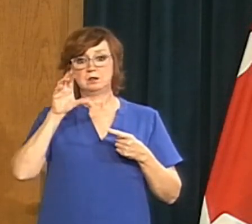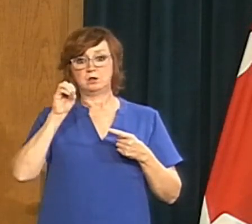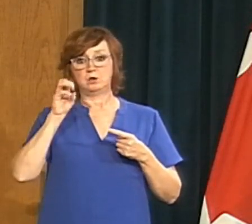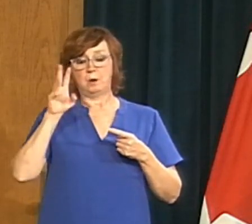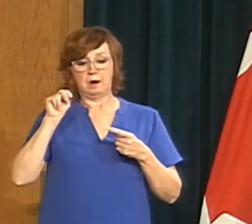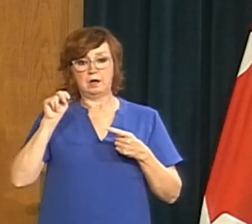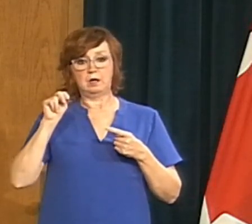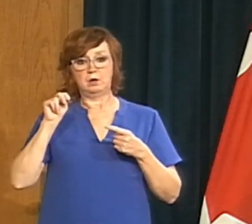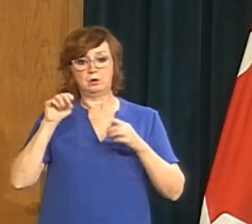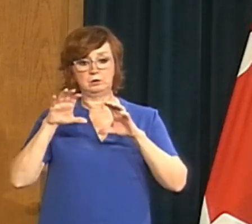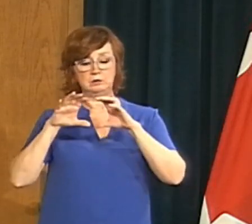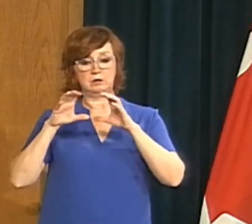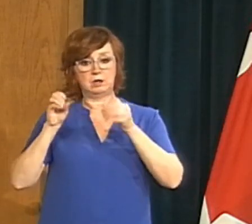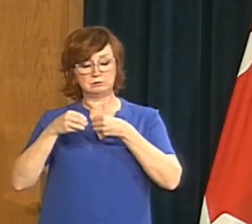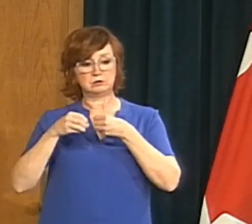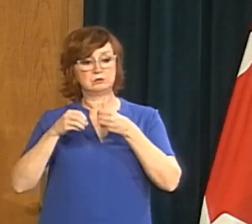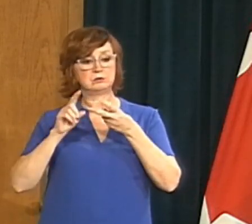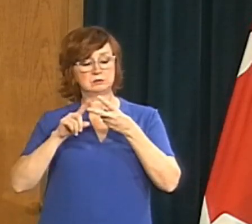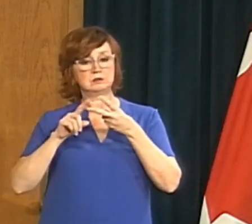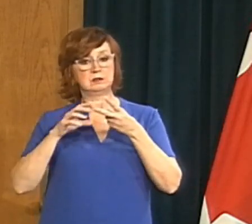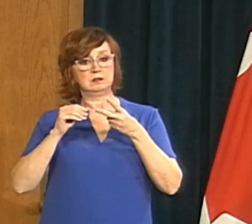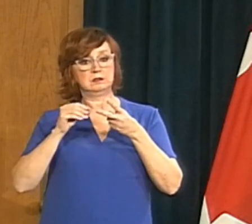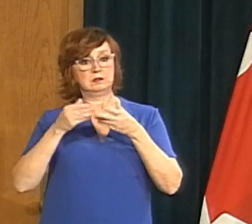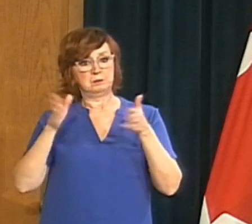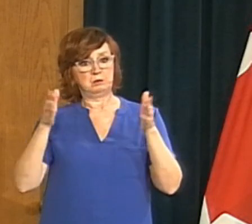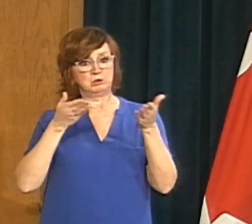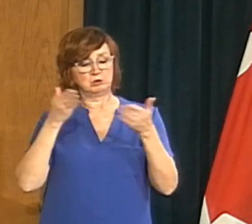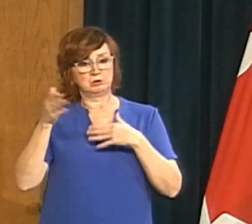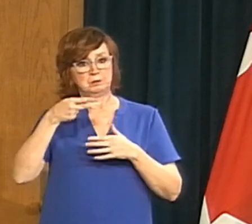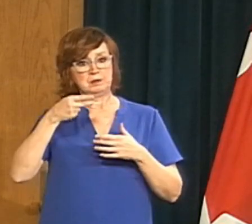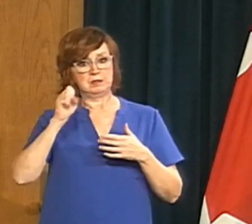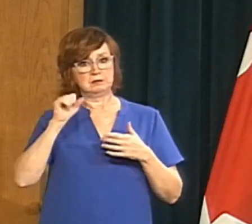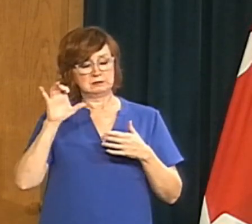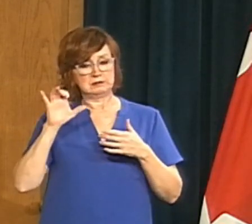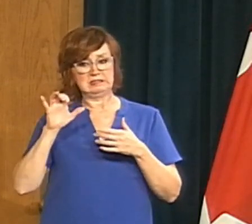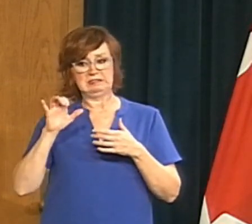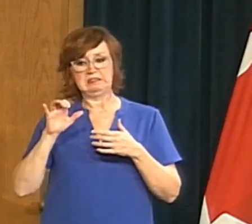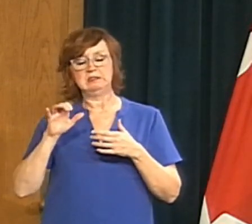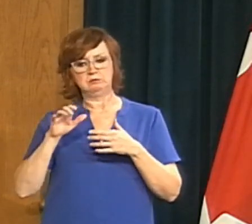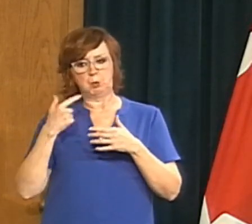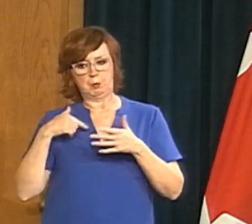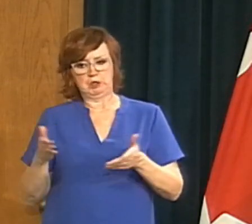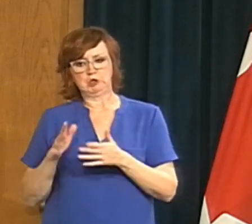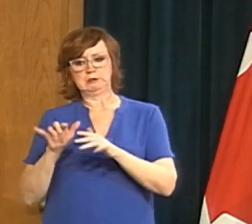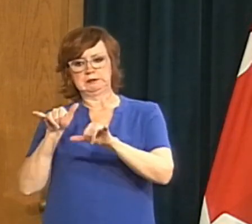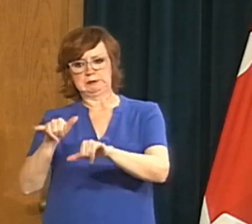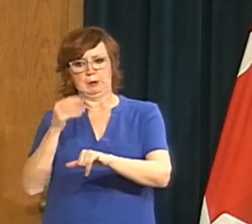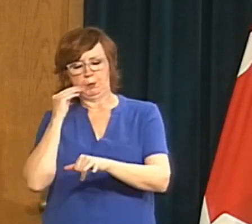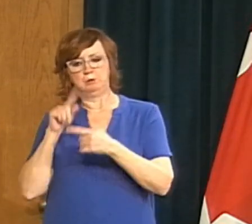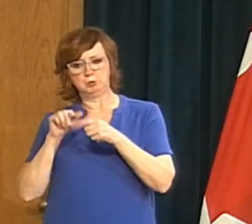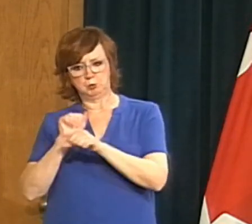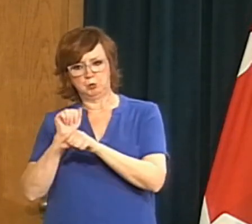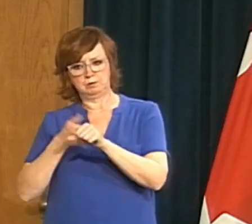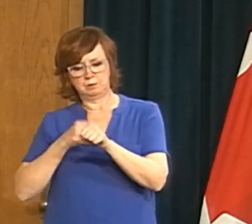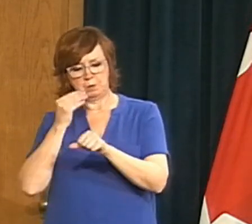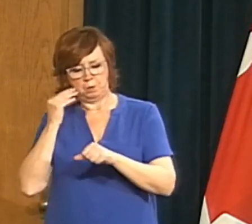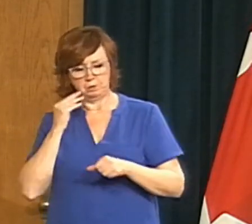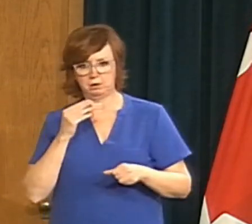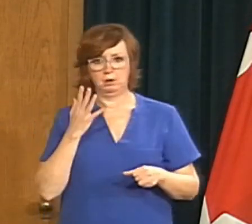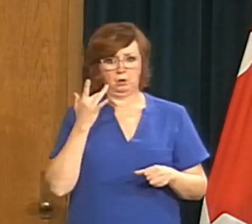and due to repeated inquiries and questions, in fairness, from the media with respect to how can we provide